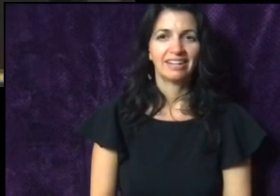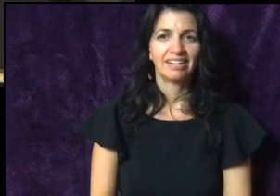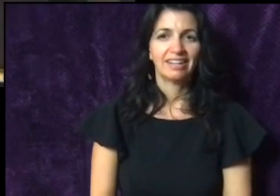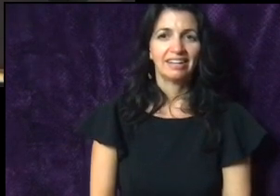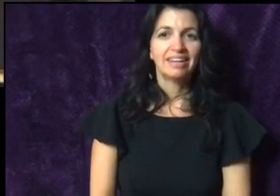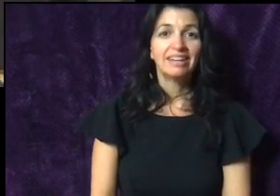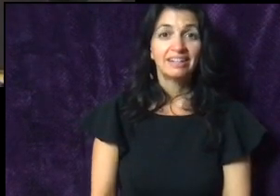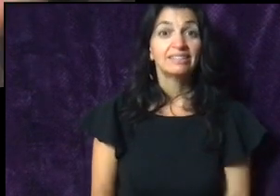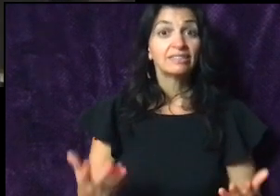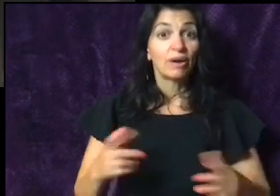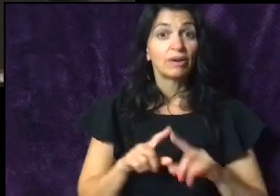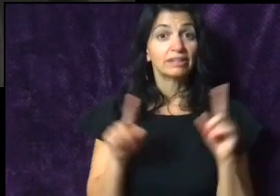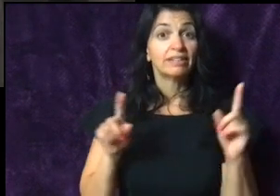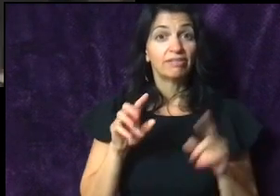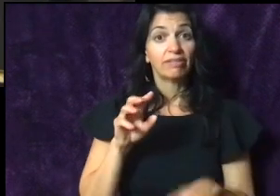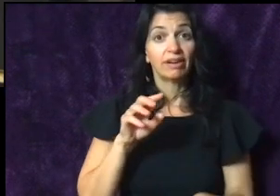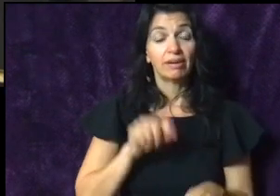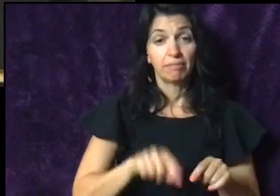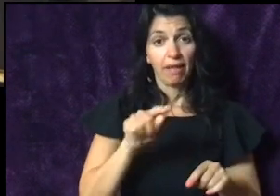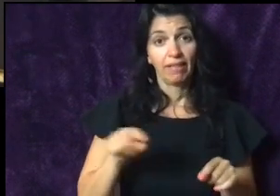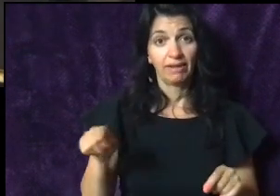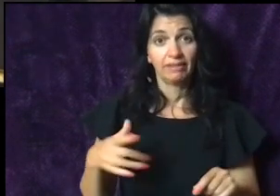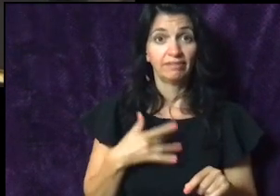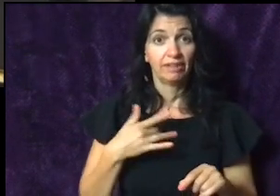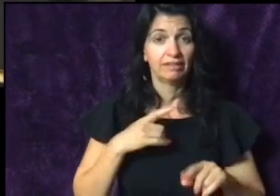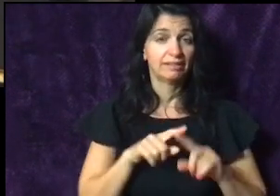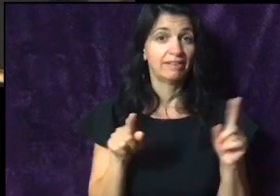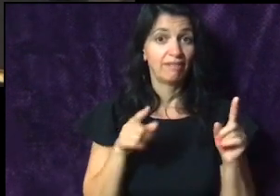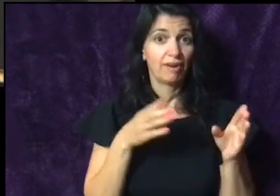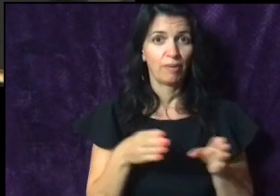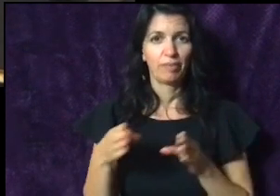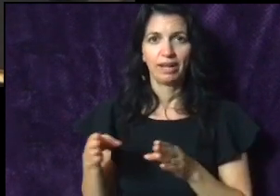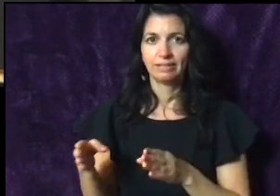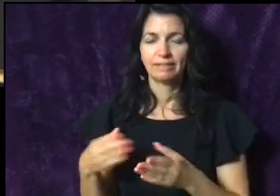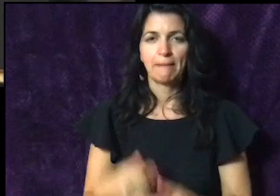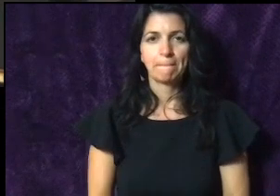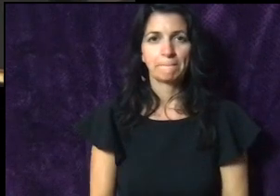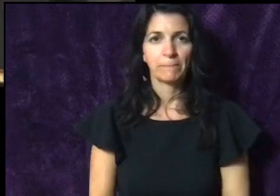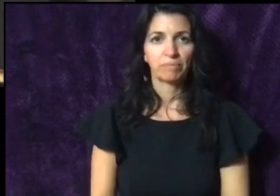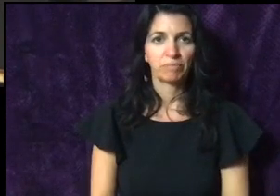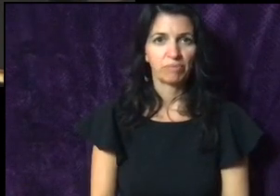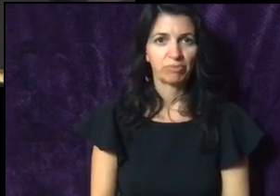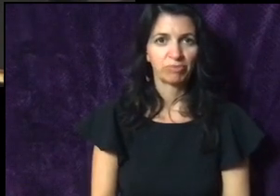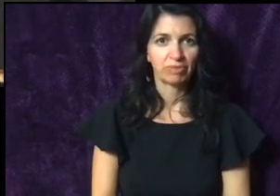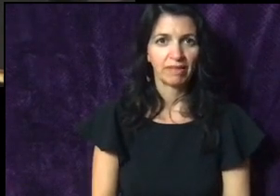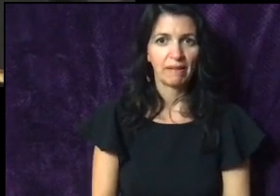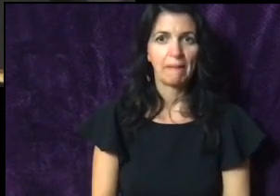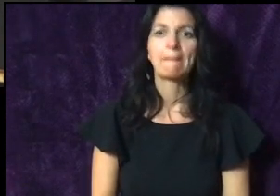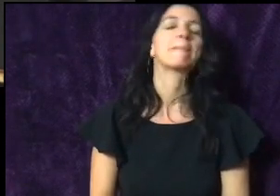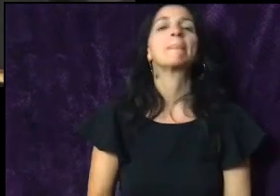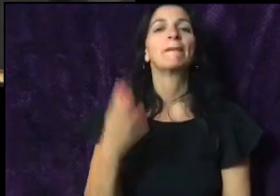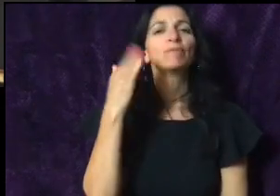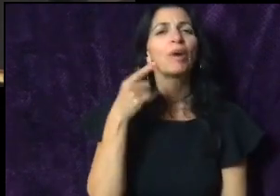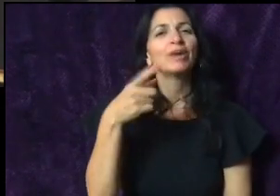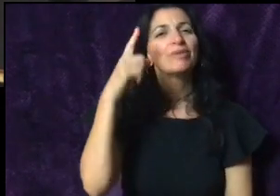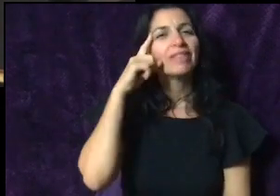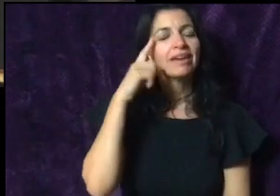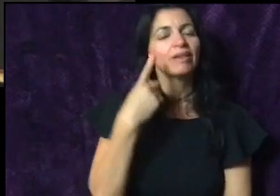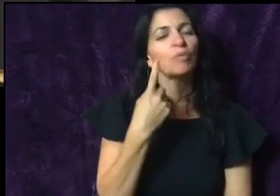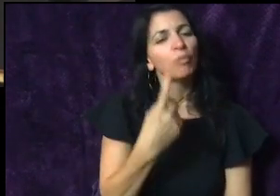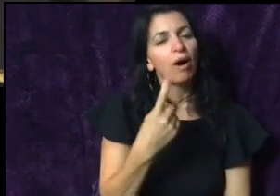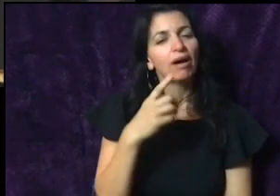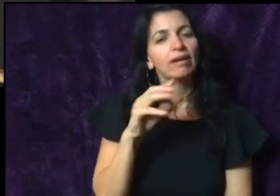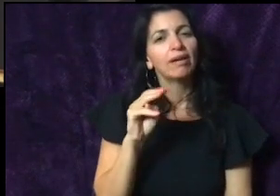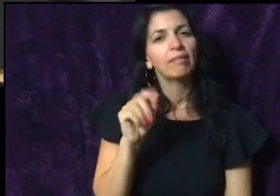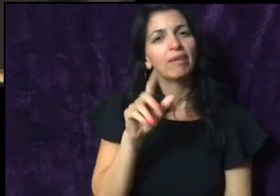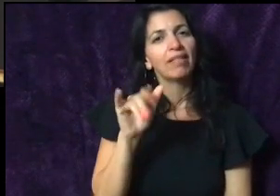Cool? So different melodies feel different ways. Now, why do you think that one melody makes you feel